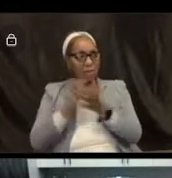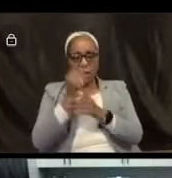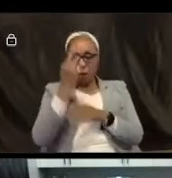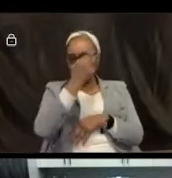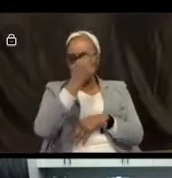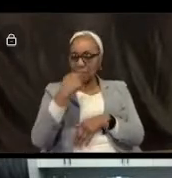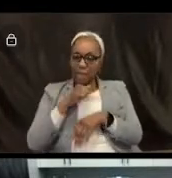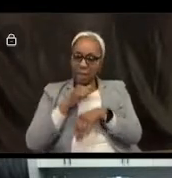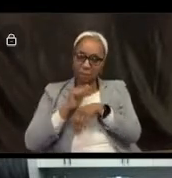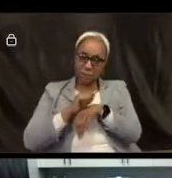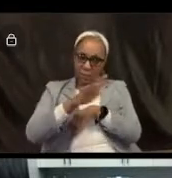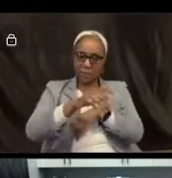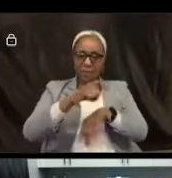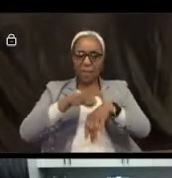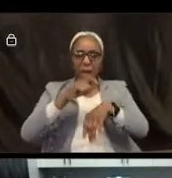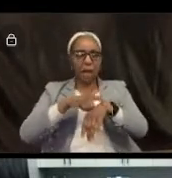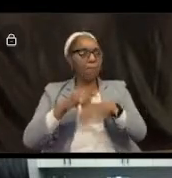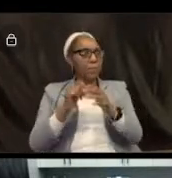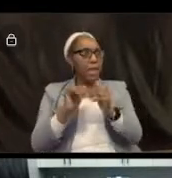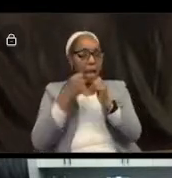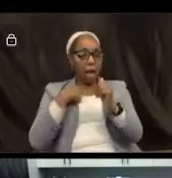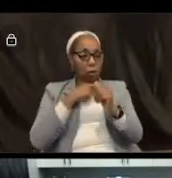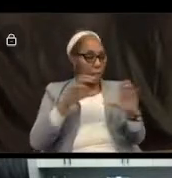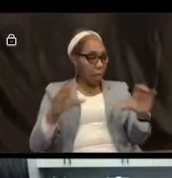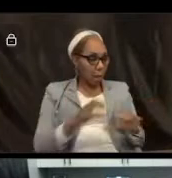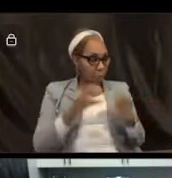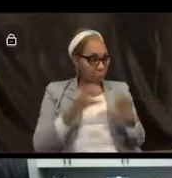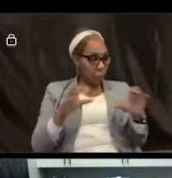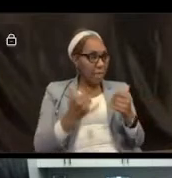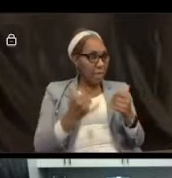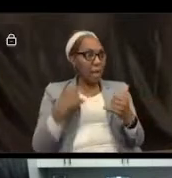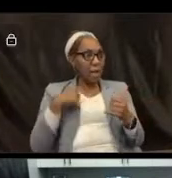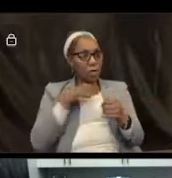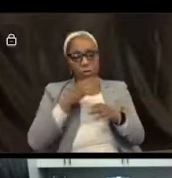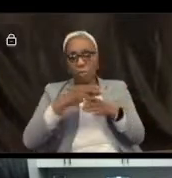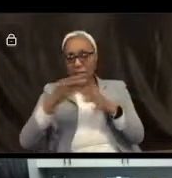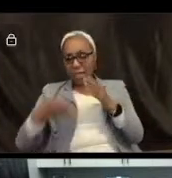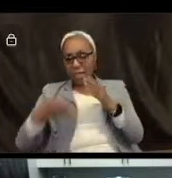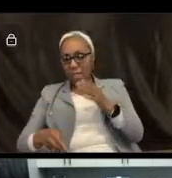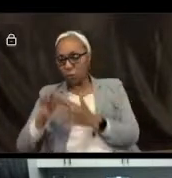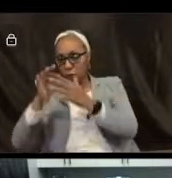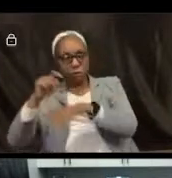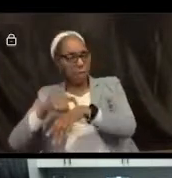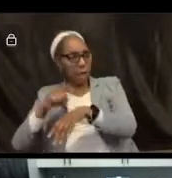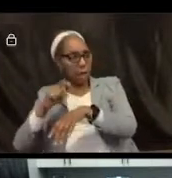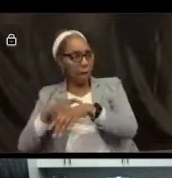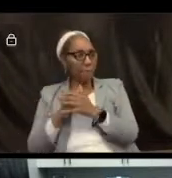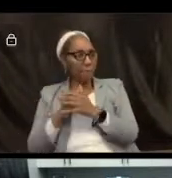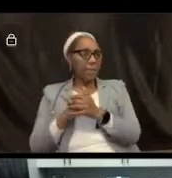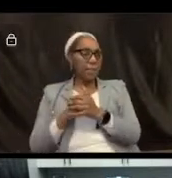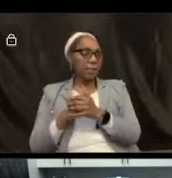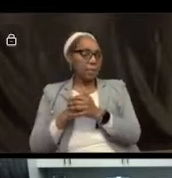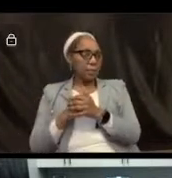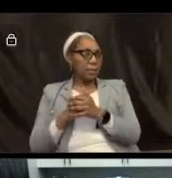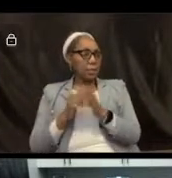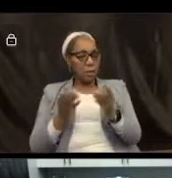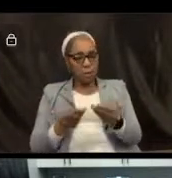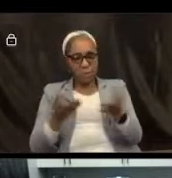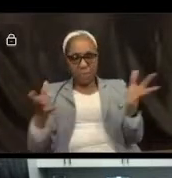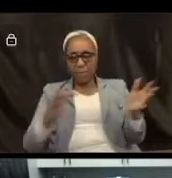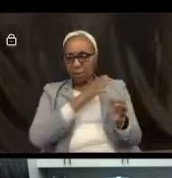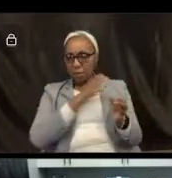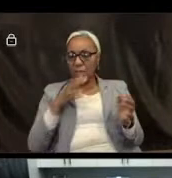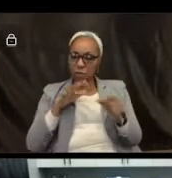out for as how we operate now. We'll end at a certain time frame. Didn't want to put it out there too short, give the commission enough